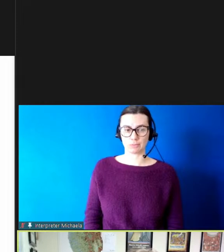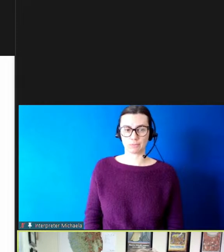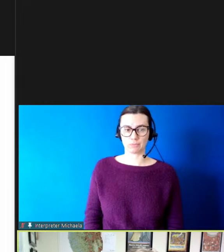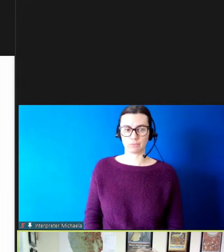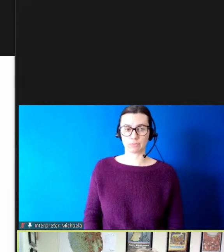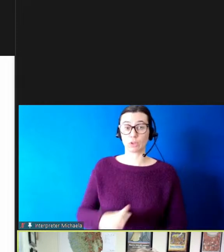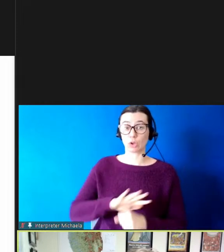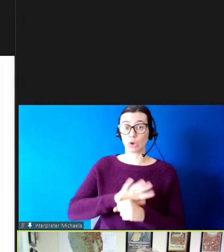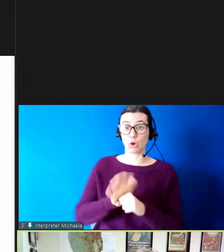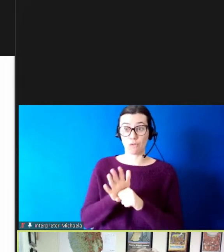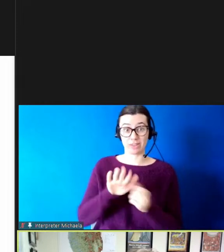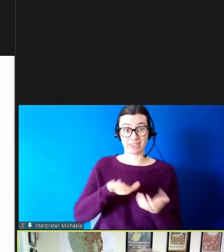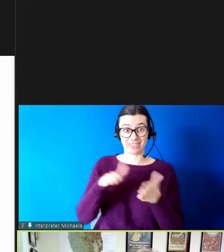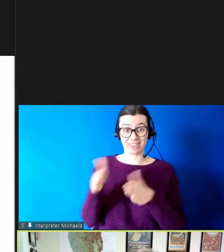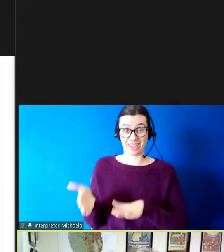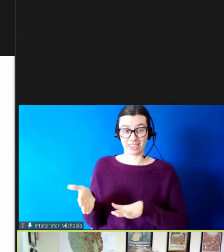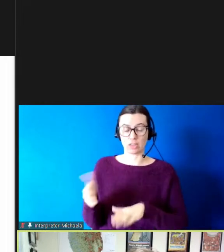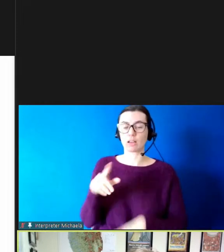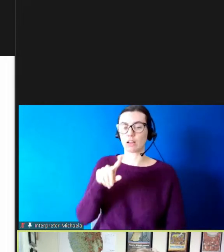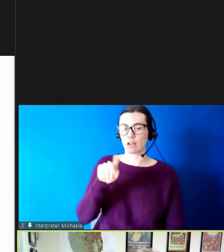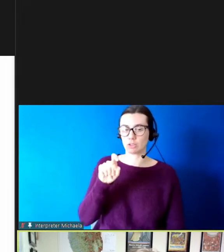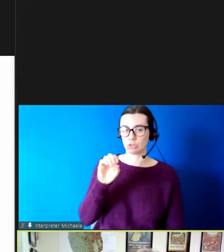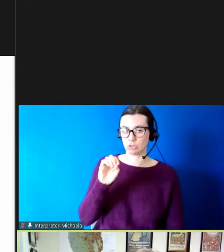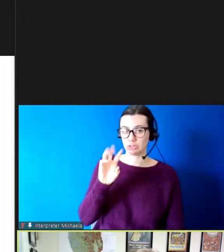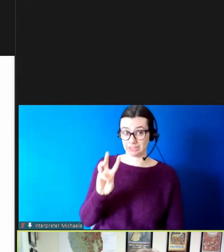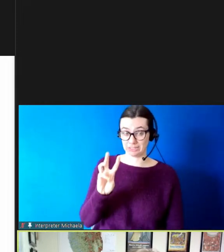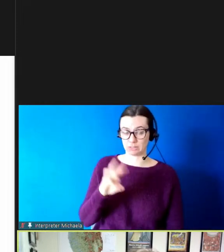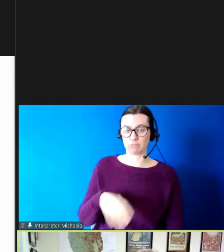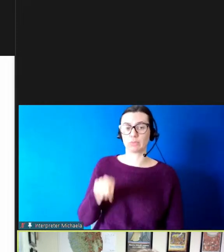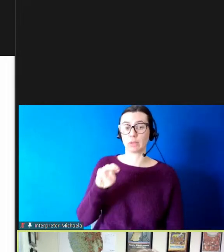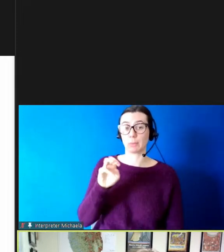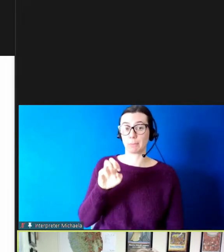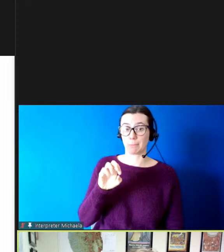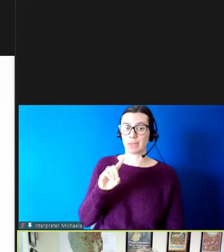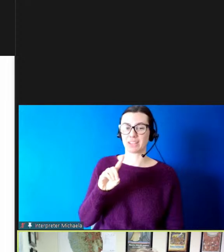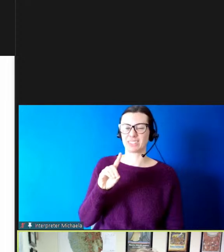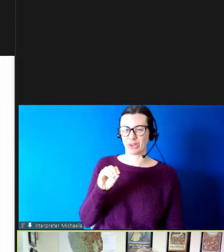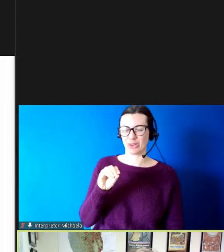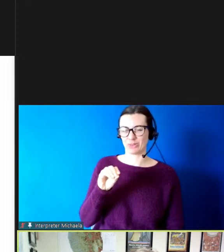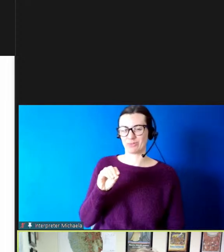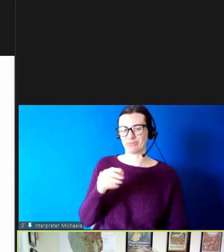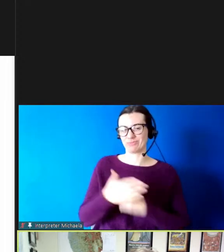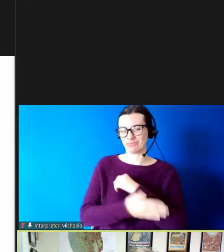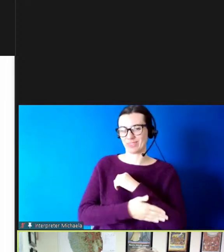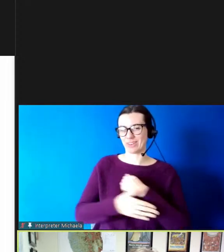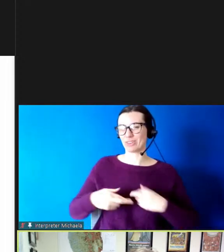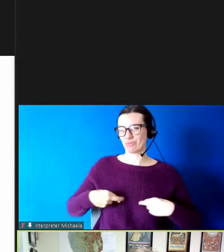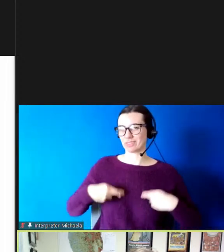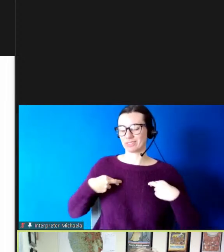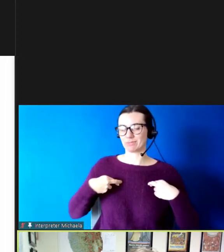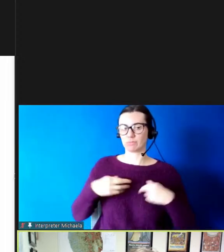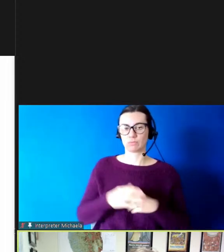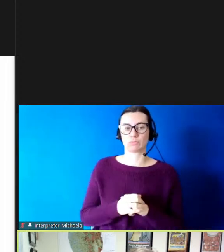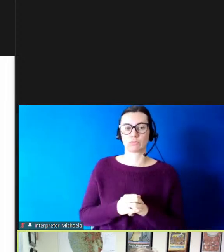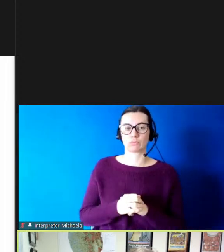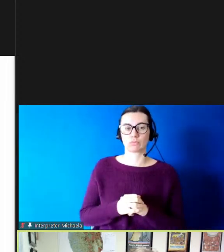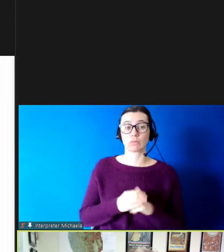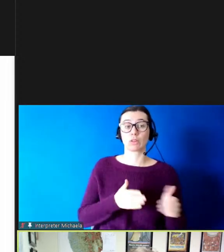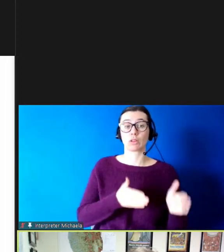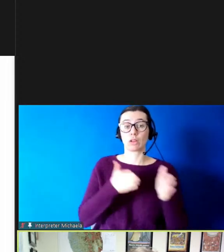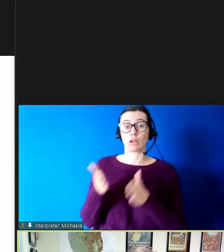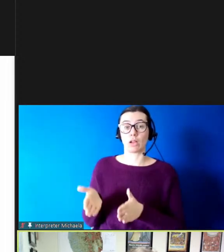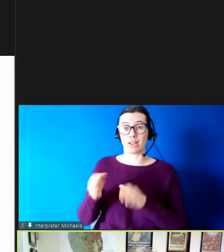COVID deaths now is 106 Mendocino County residents. I'm going to move on to outbreaks at this